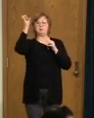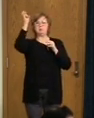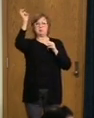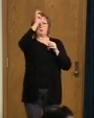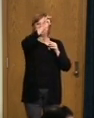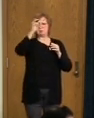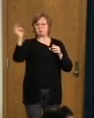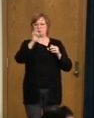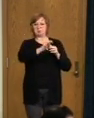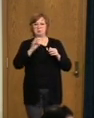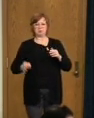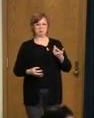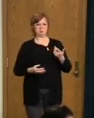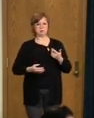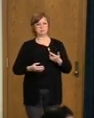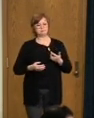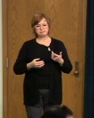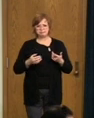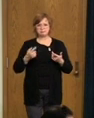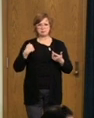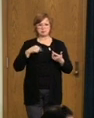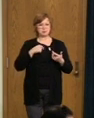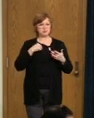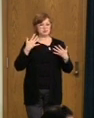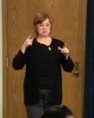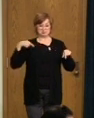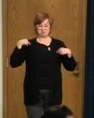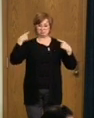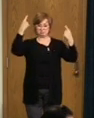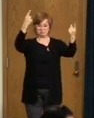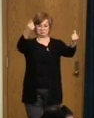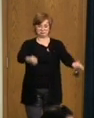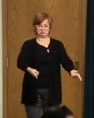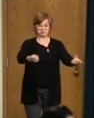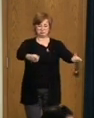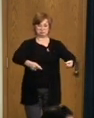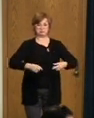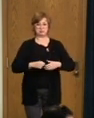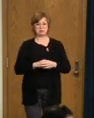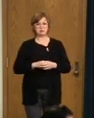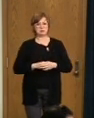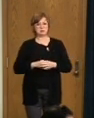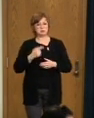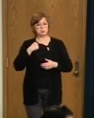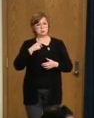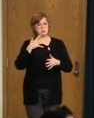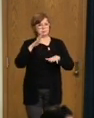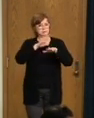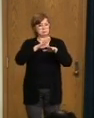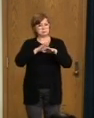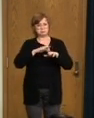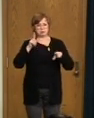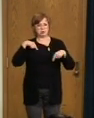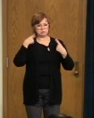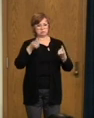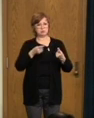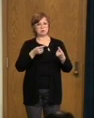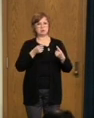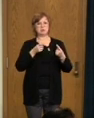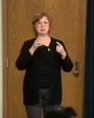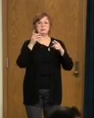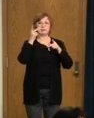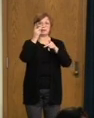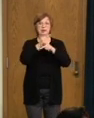you can say, we've always said that doesn't matter, where you are, you have to be cautious. But right now, you have to be cautious